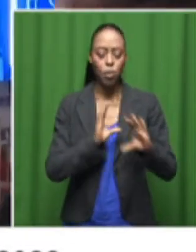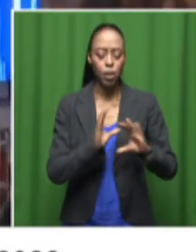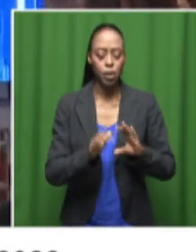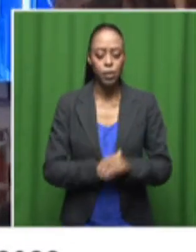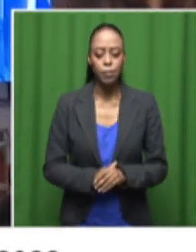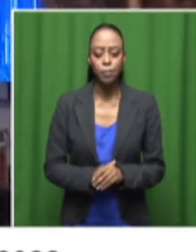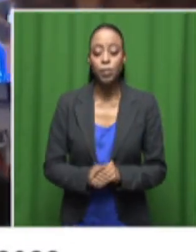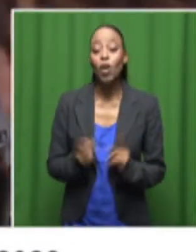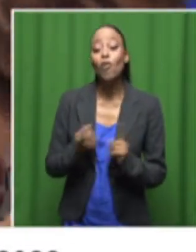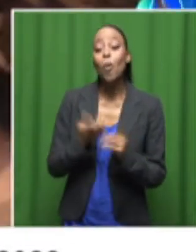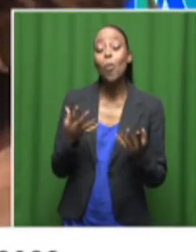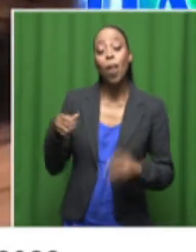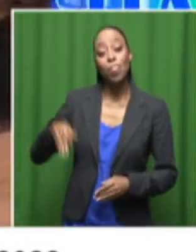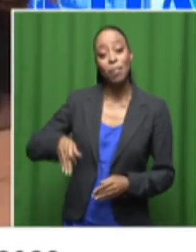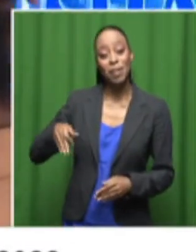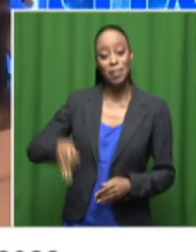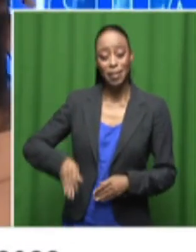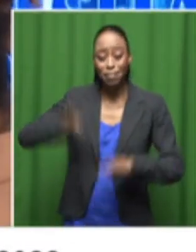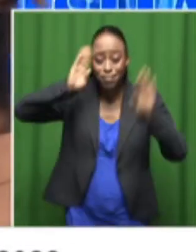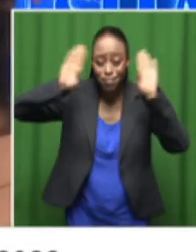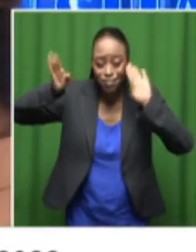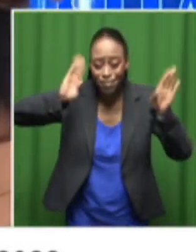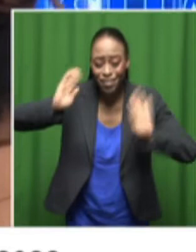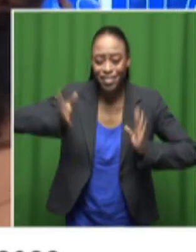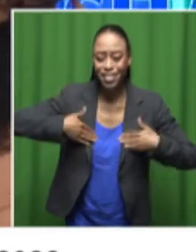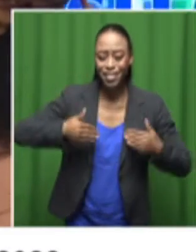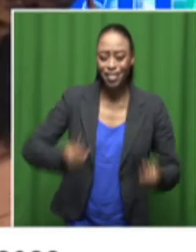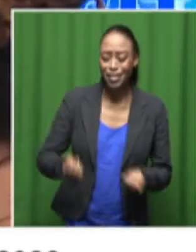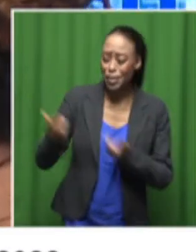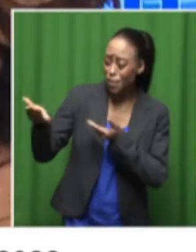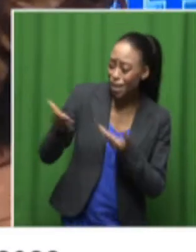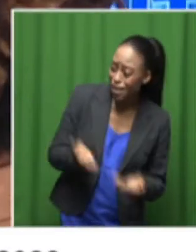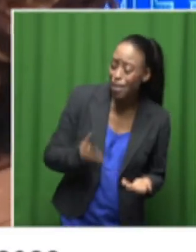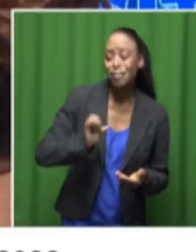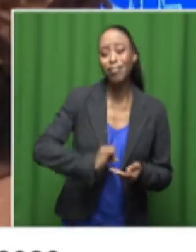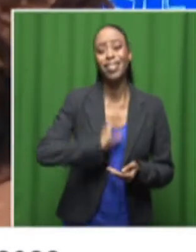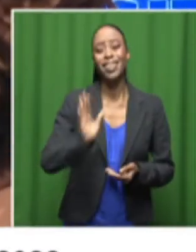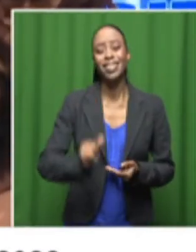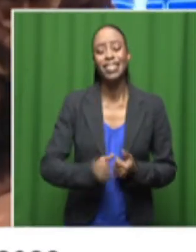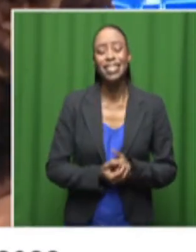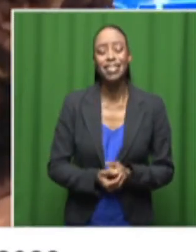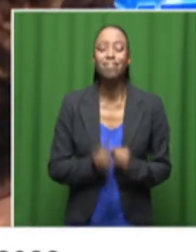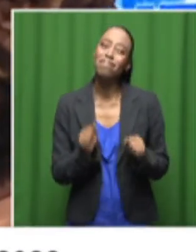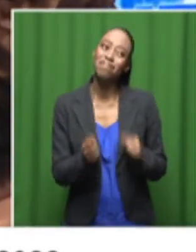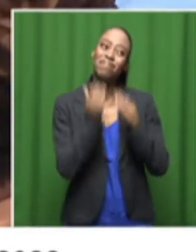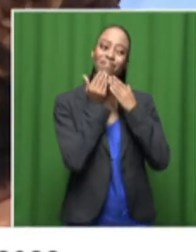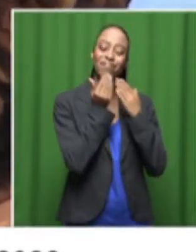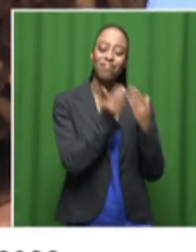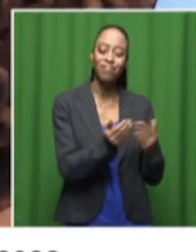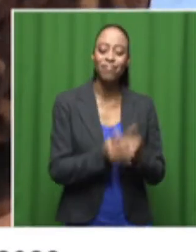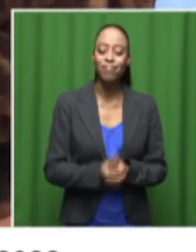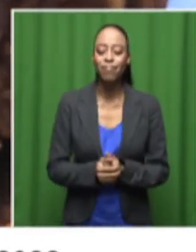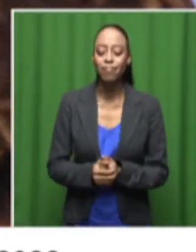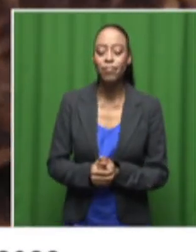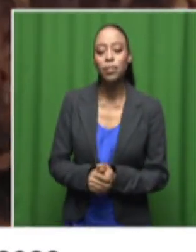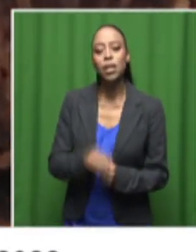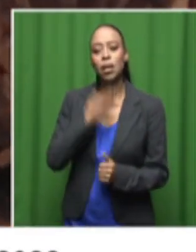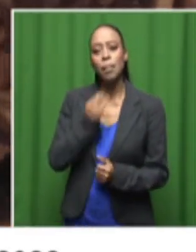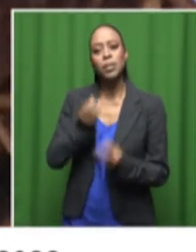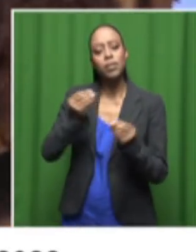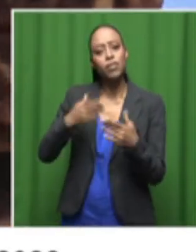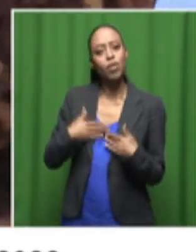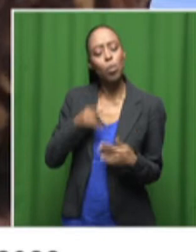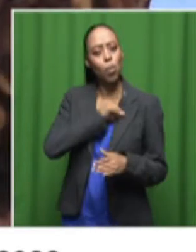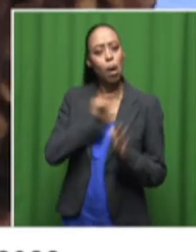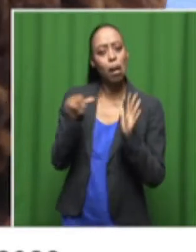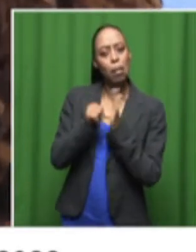Technology from Namibia. Sir, welcome to South Africa, and thank you so much for giving us your time. Thank you very much. Tell us why it